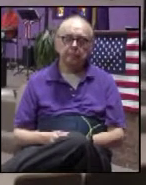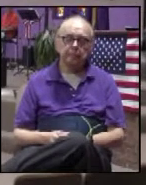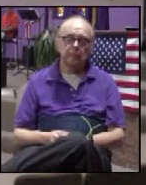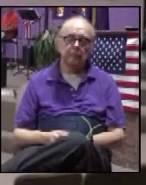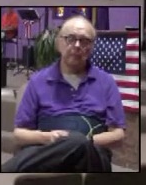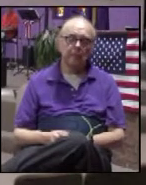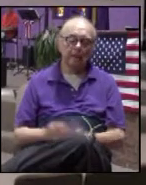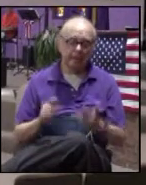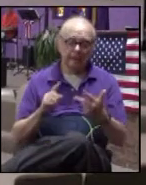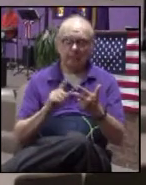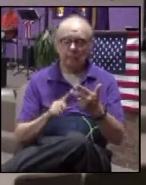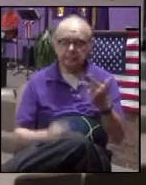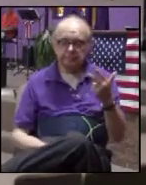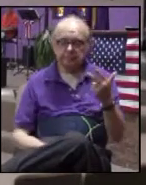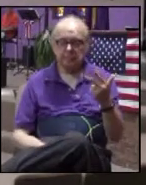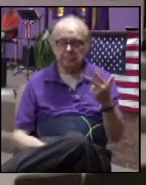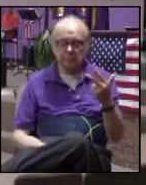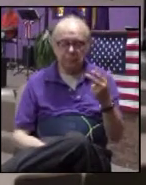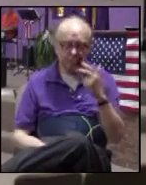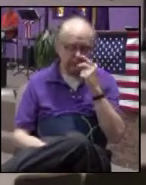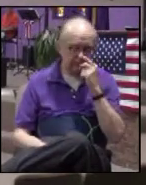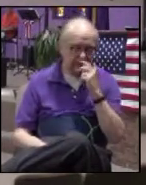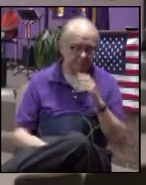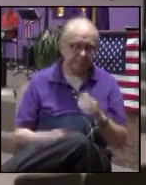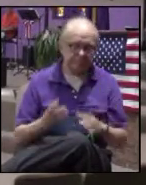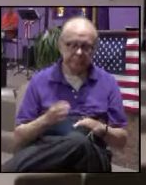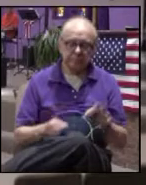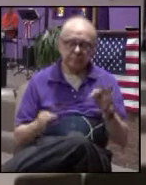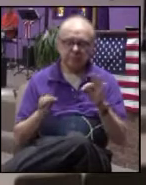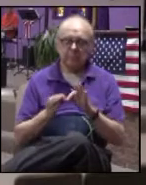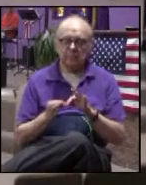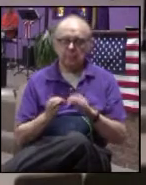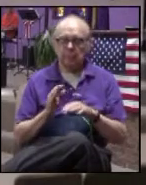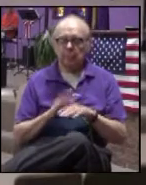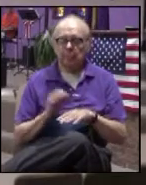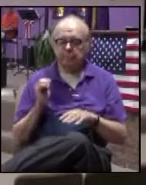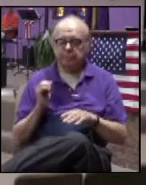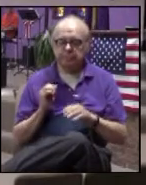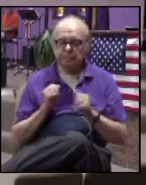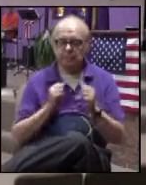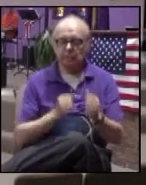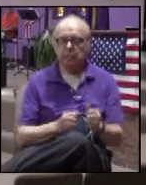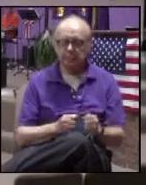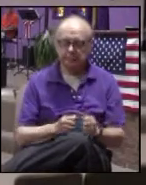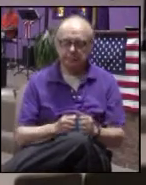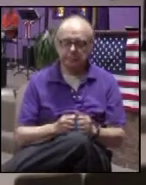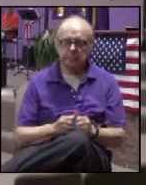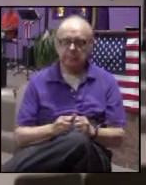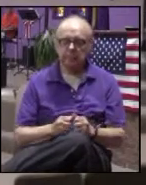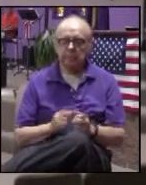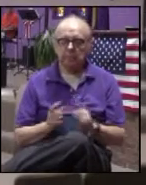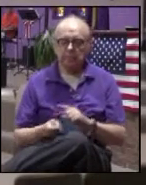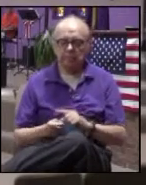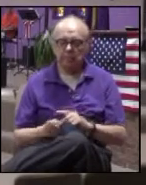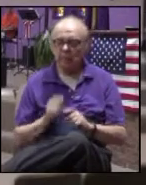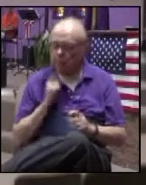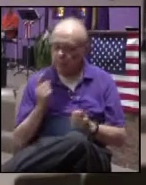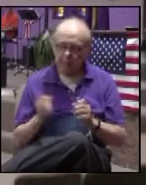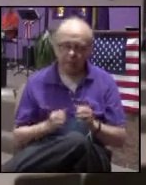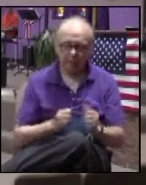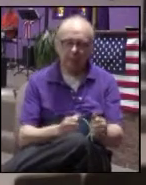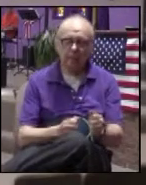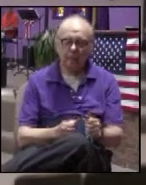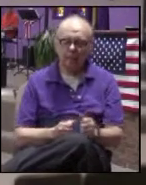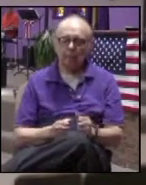The third thing, our primary call is to follow. Let me rephrase that. Not just to follow, it's to